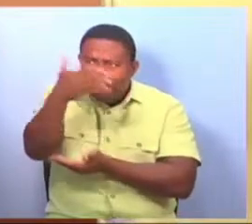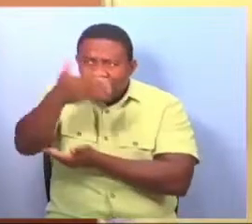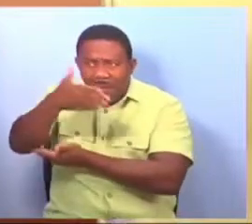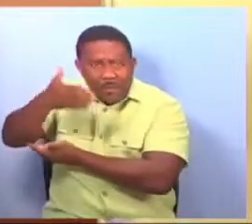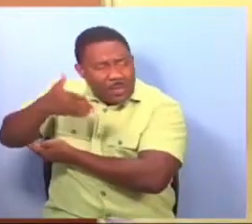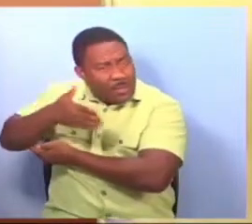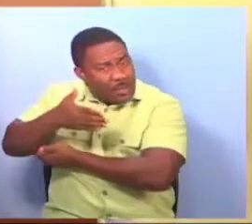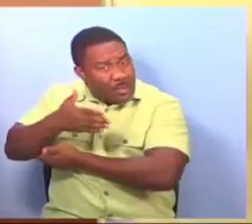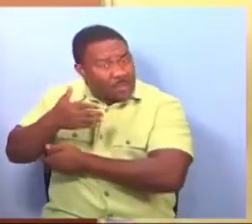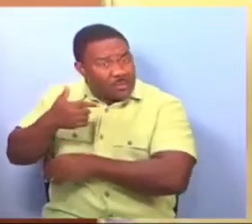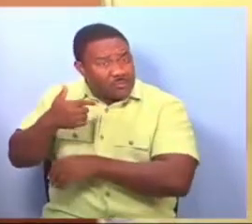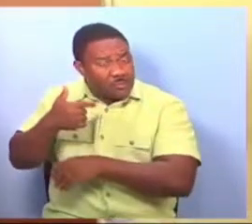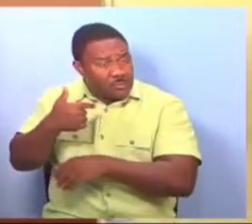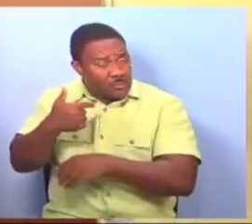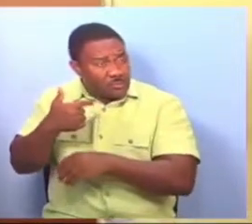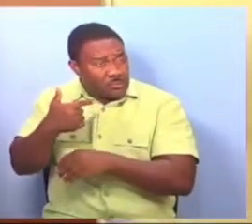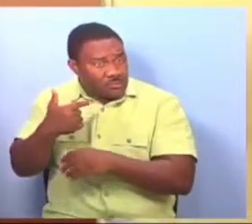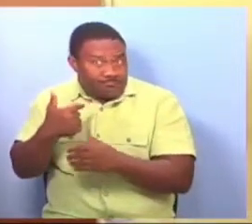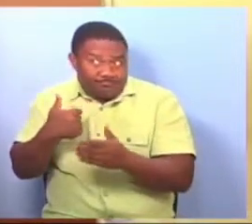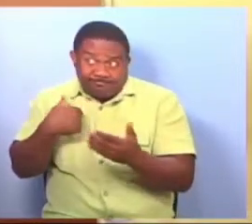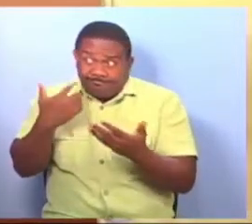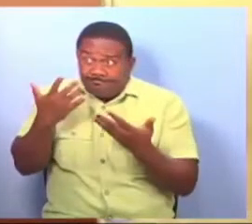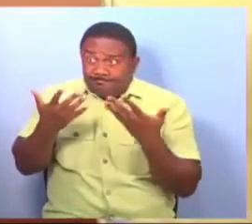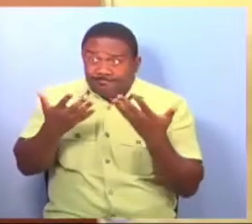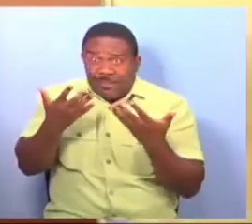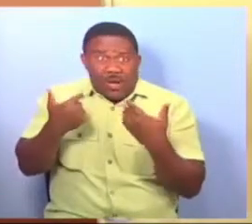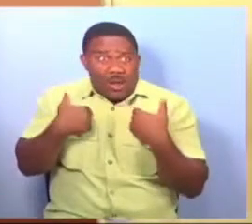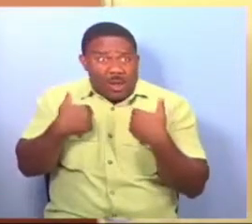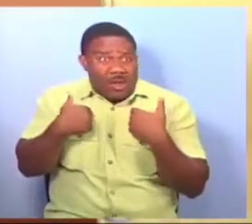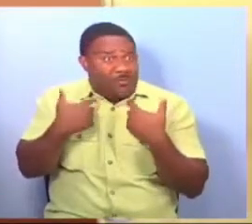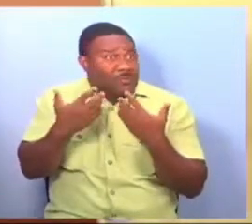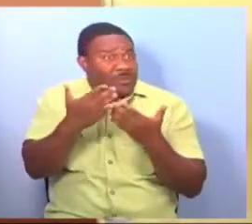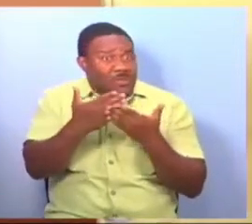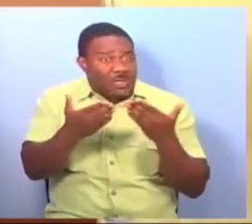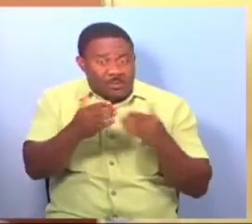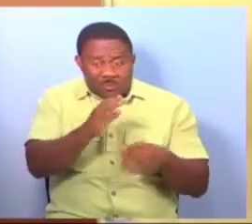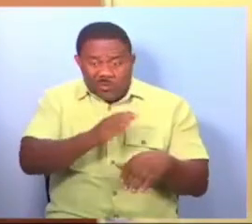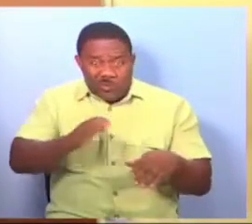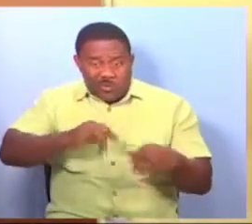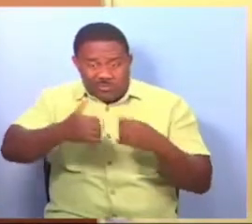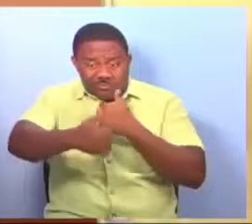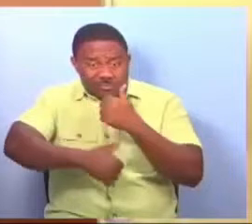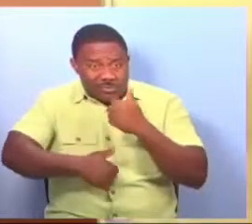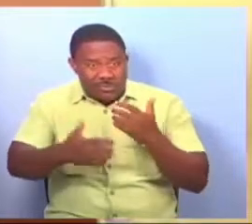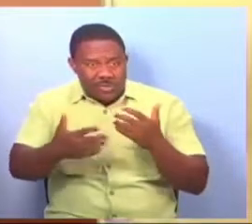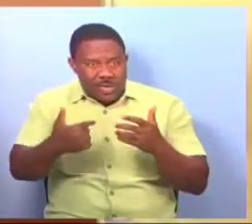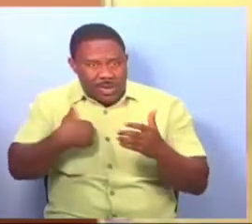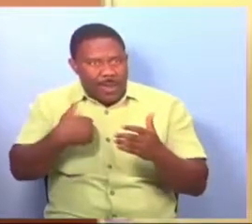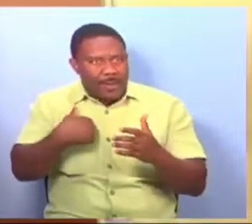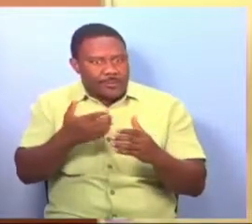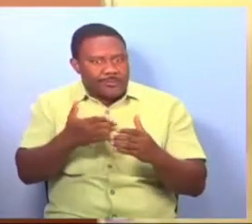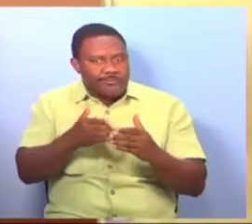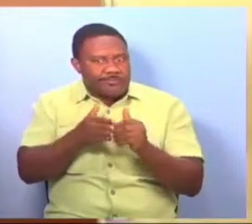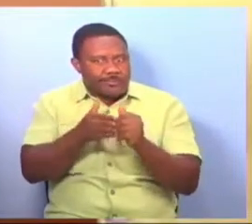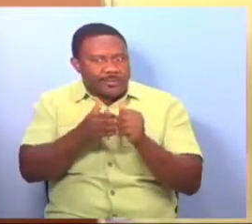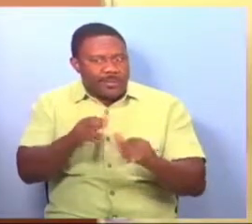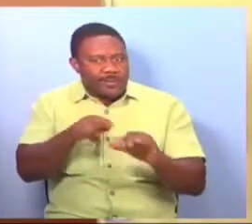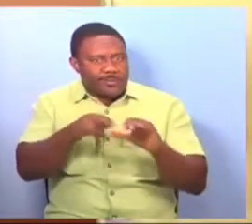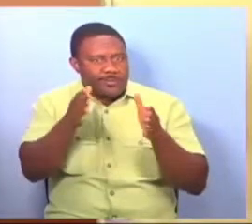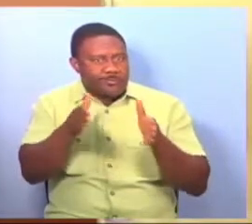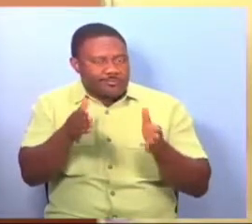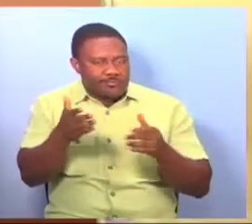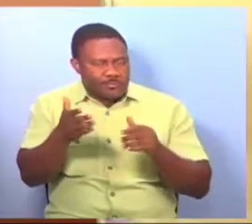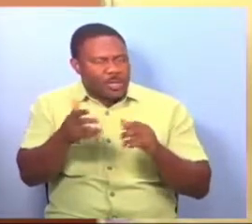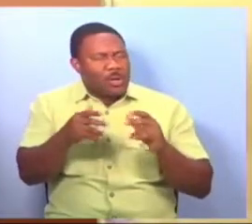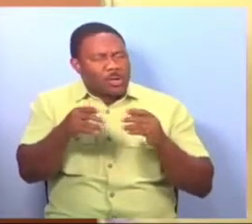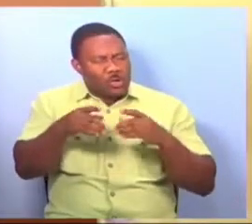And we had some subcommittees, of which one of them I was chairing. And